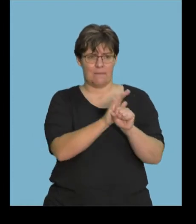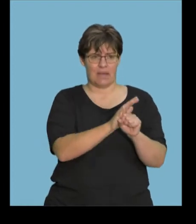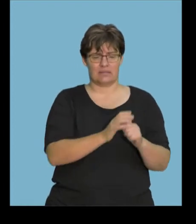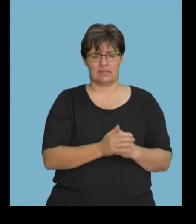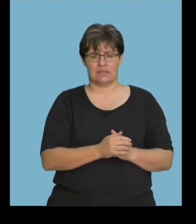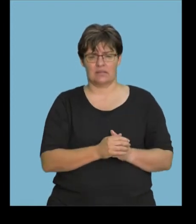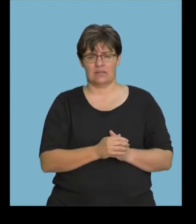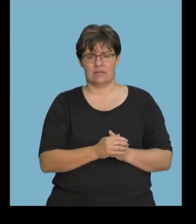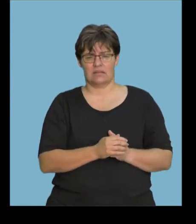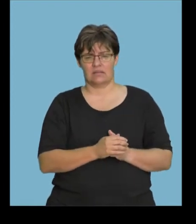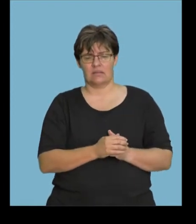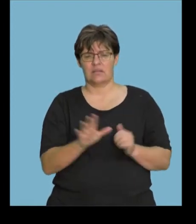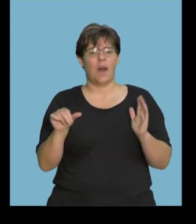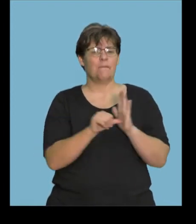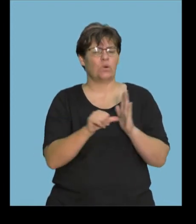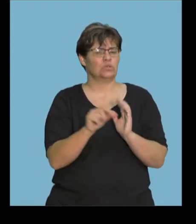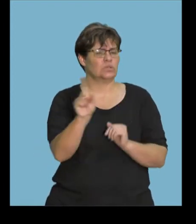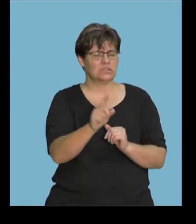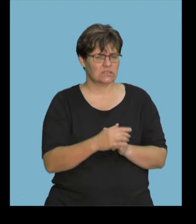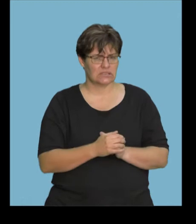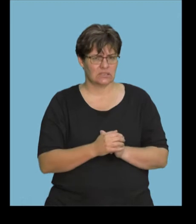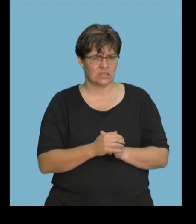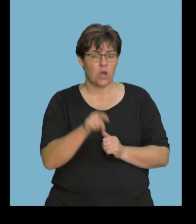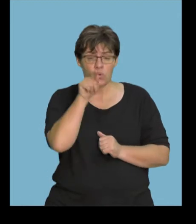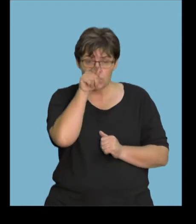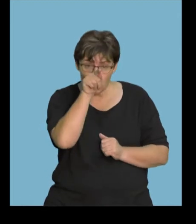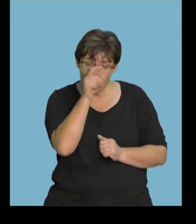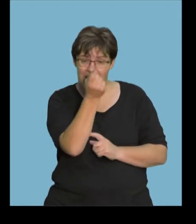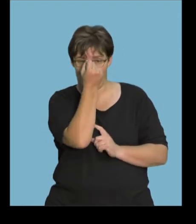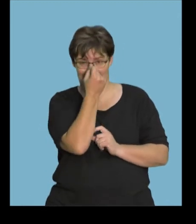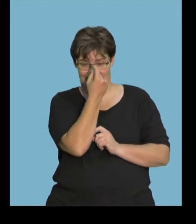of the magnetic force, right? What is important is for